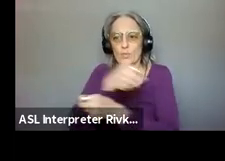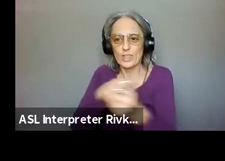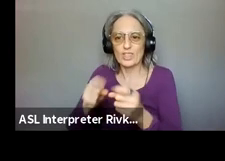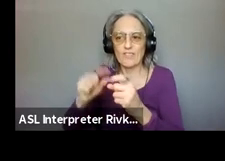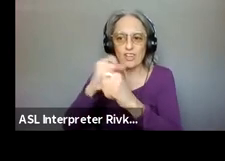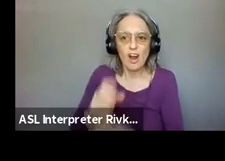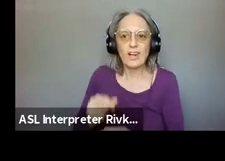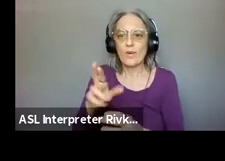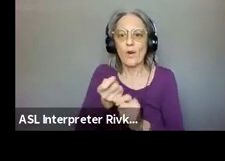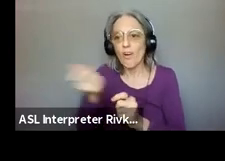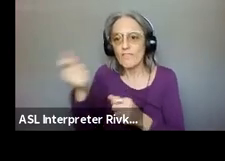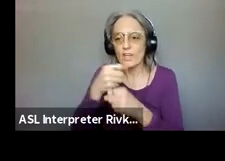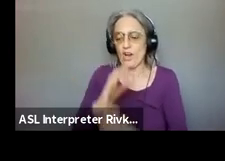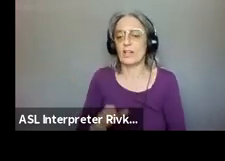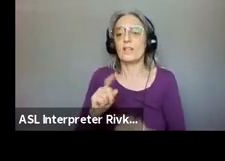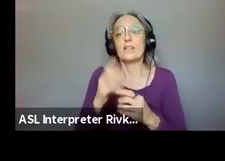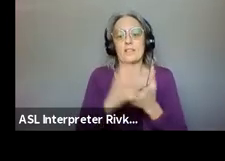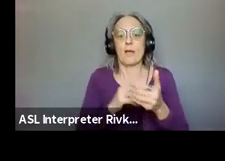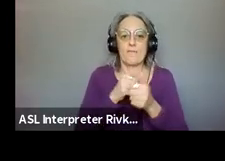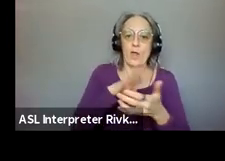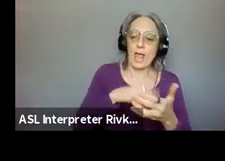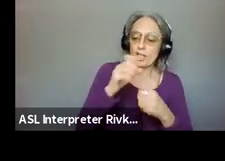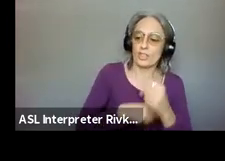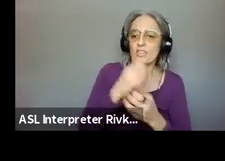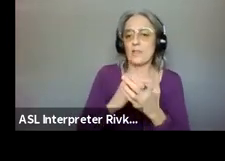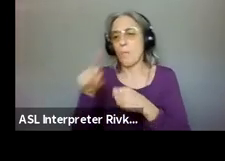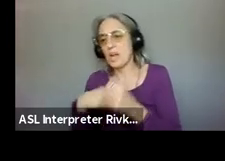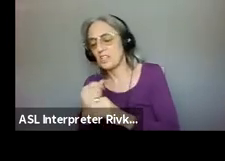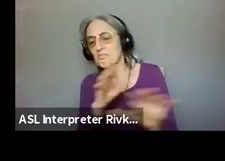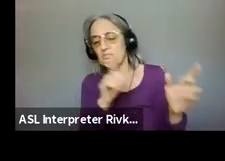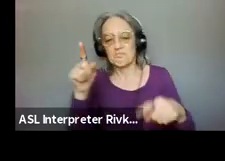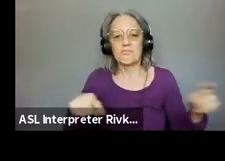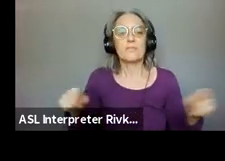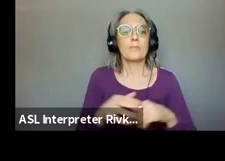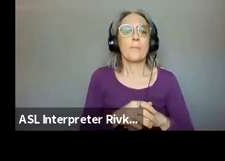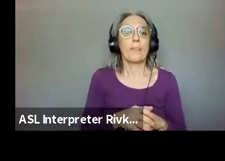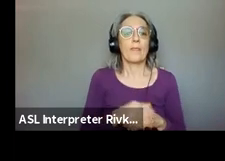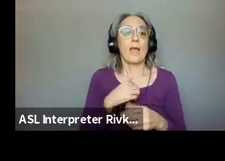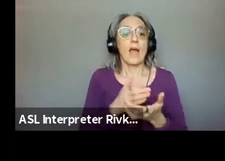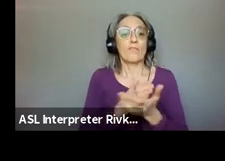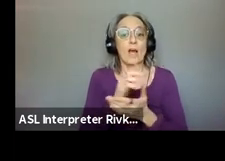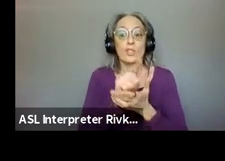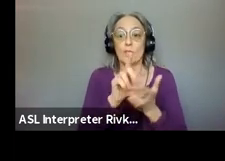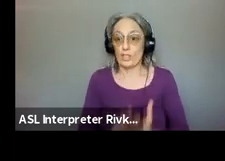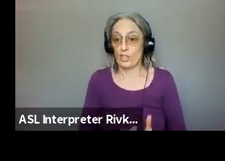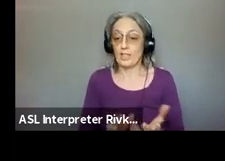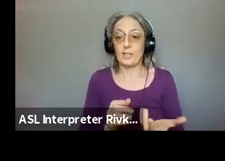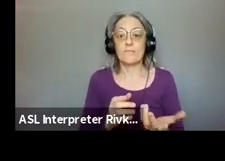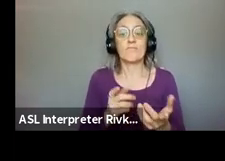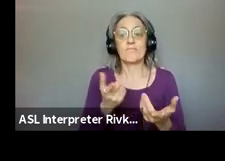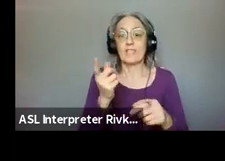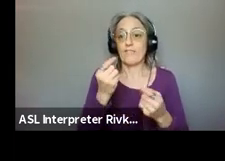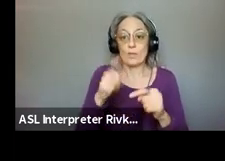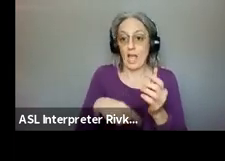year. Again, I mentioned that you have a right to an independent evaluator and an attorney at court expense if you cannot afford it. And you have the right to